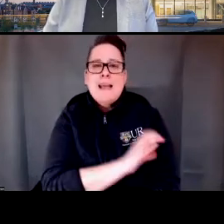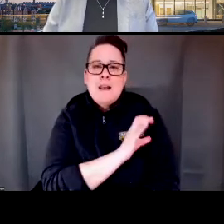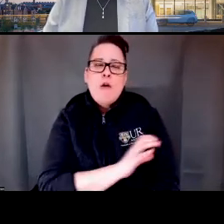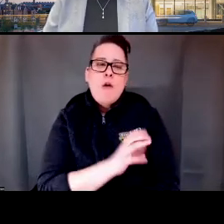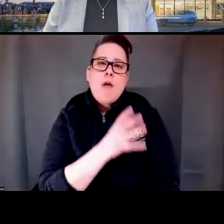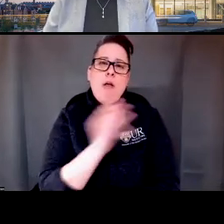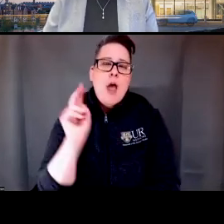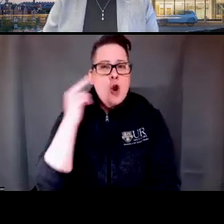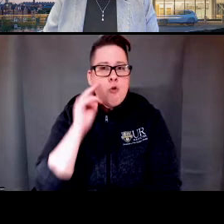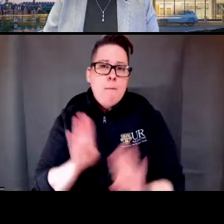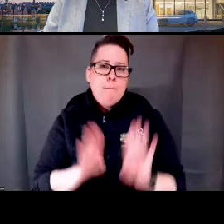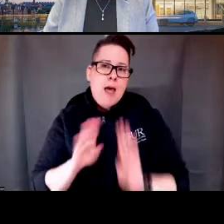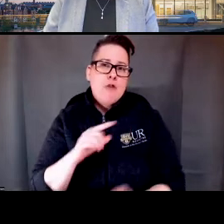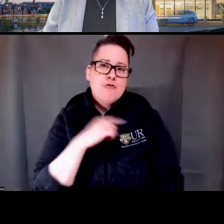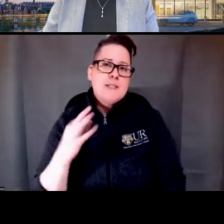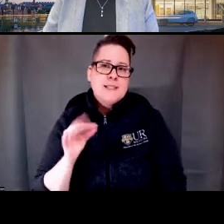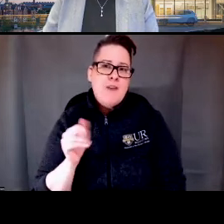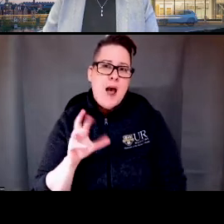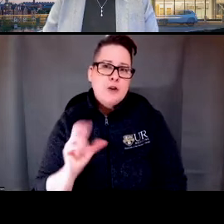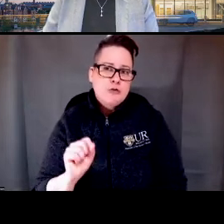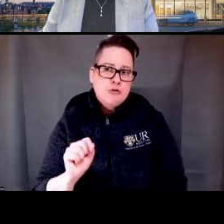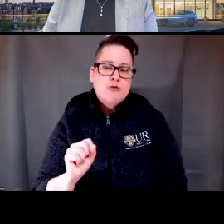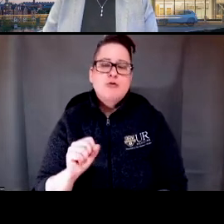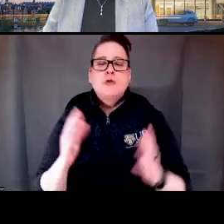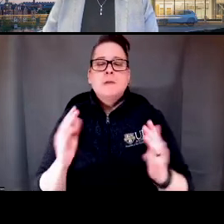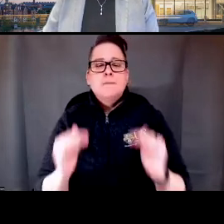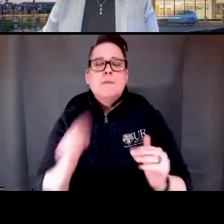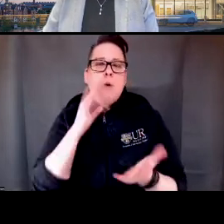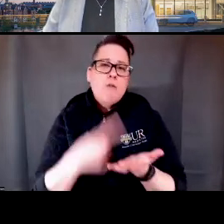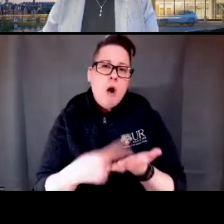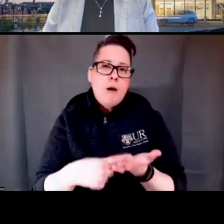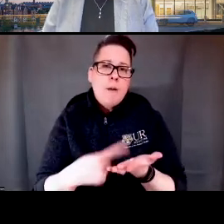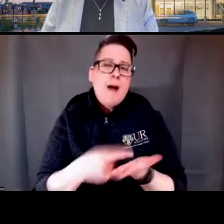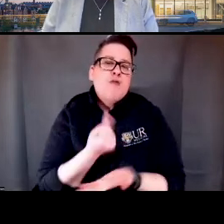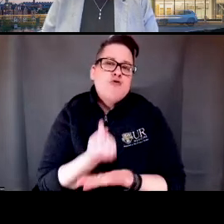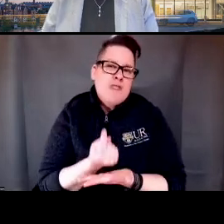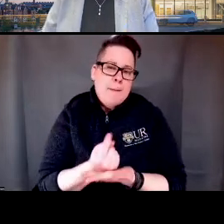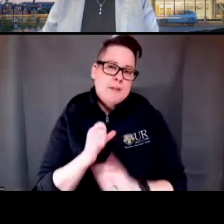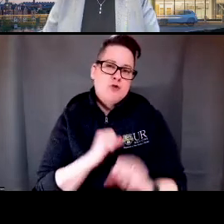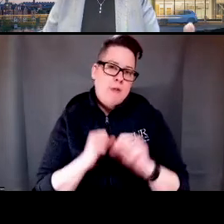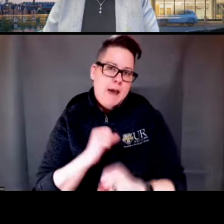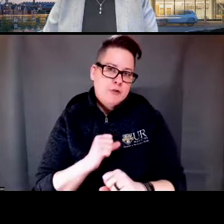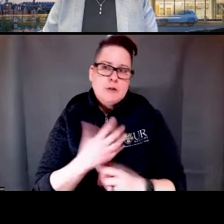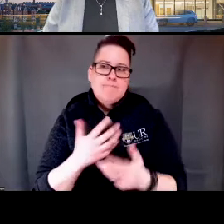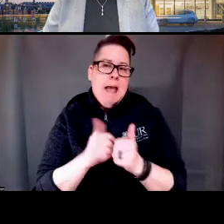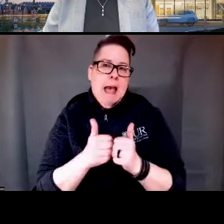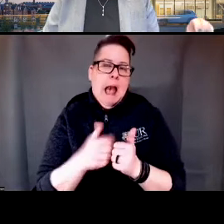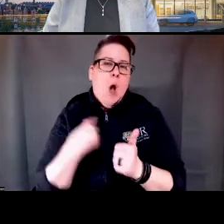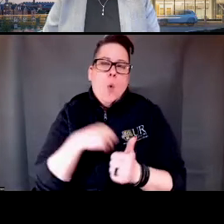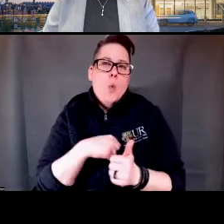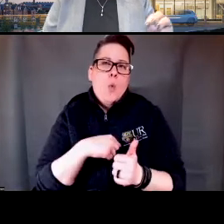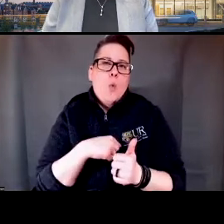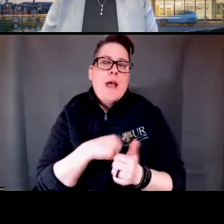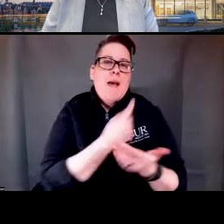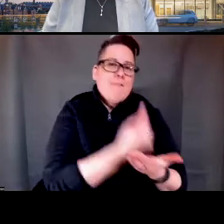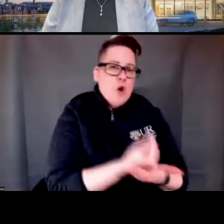and neurobiological risk factors. And then we'll talk also a little bit about treatment strategies and how we've combined